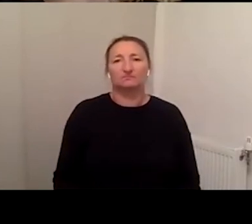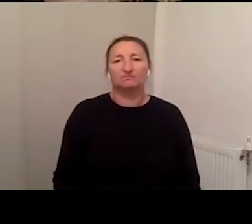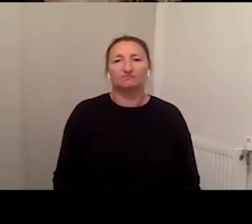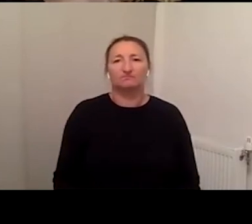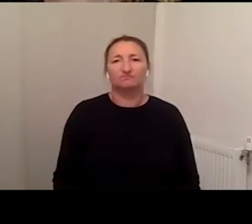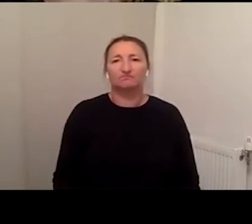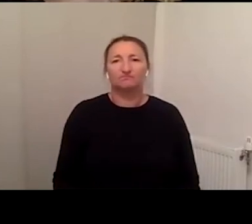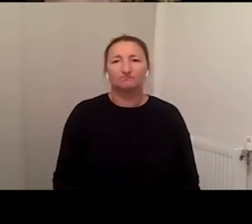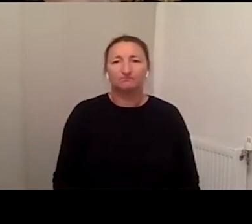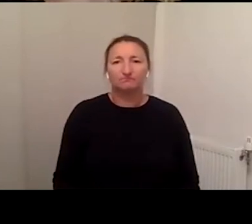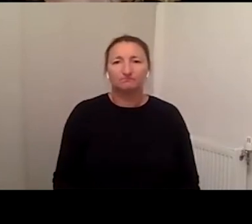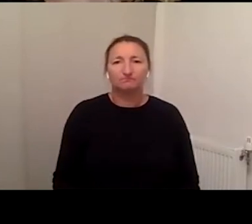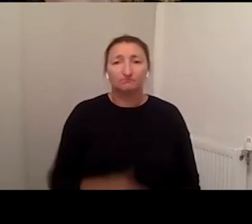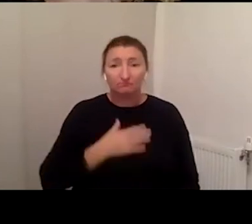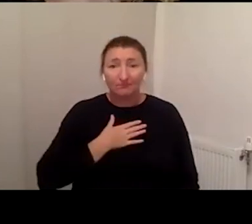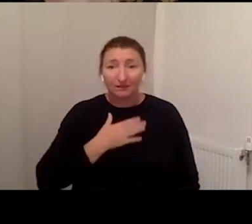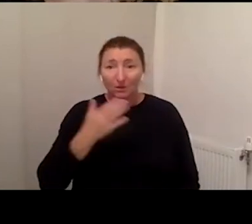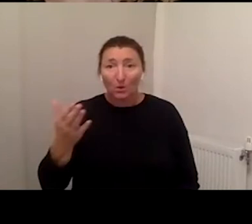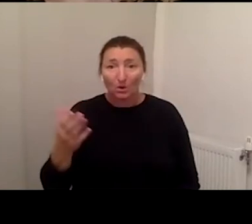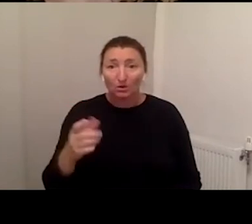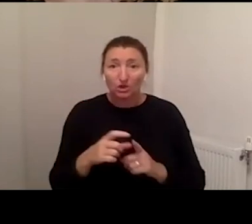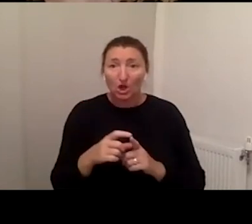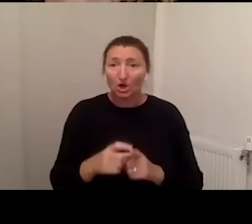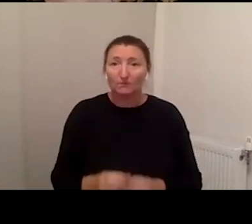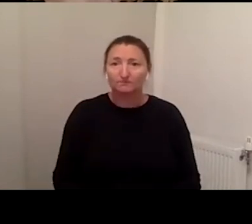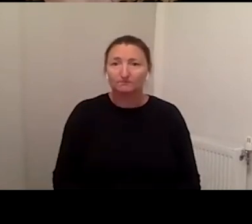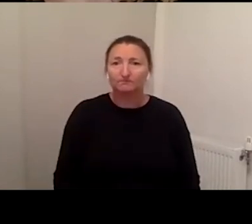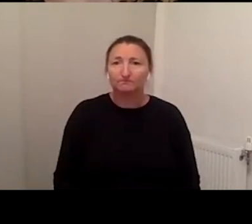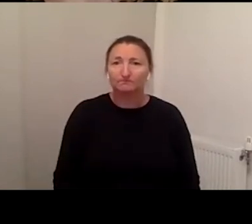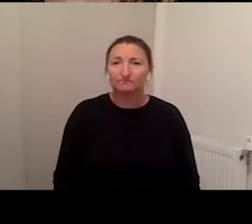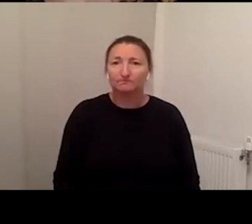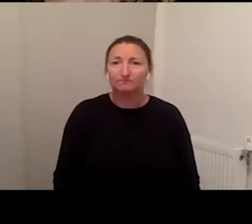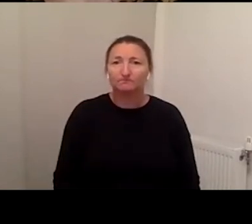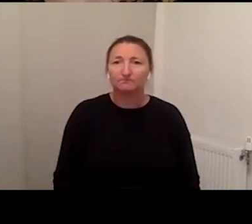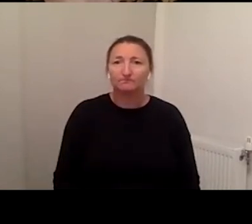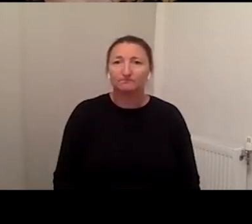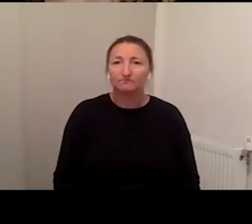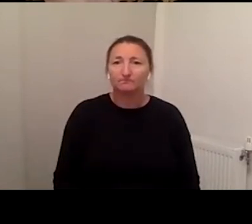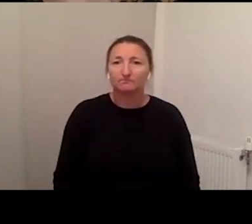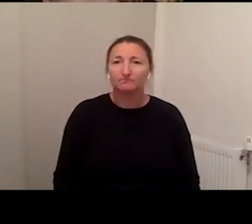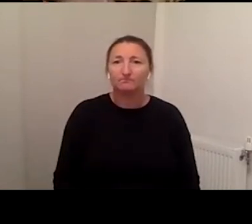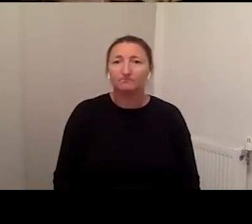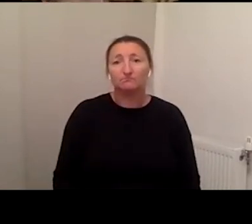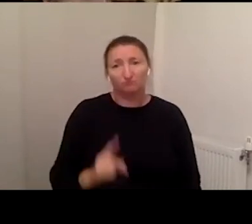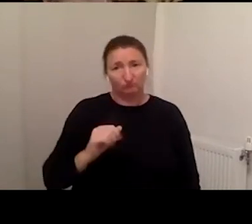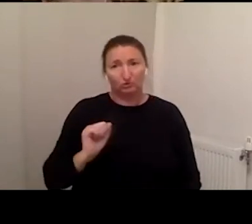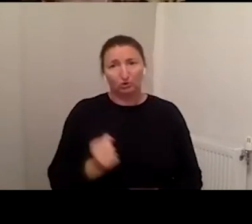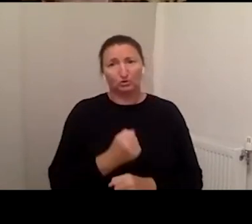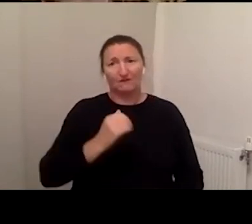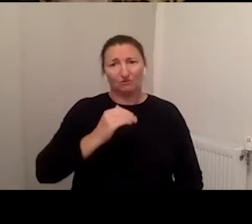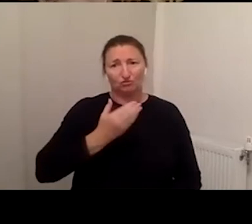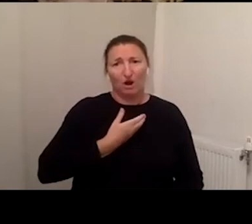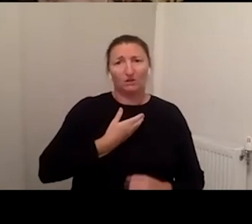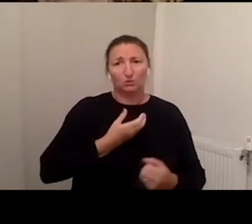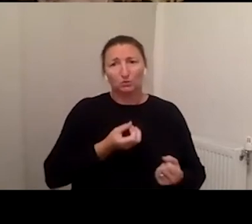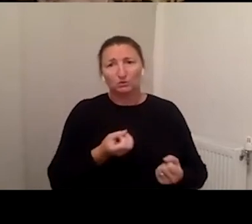I recommend that. Do you want to answer, Dirk? Do you want to? Yeah, I think you have the right to supply as a cooperative in England